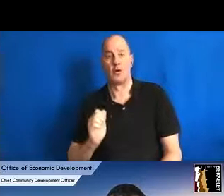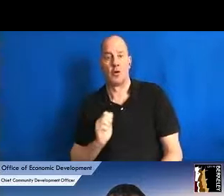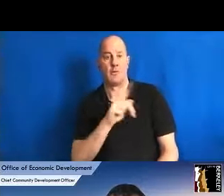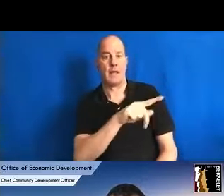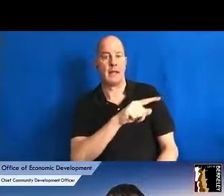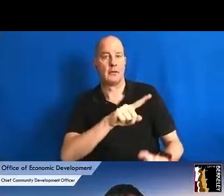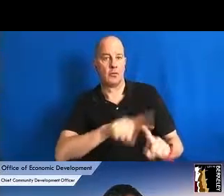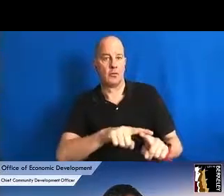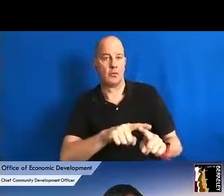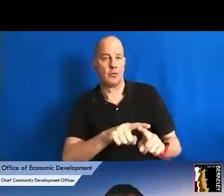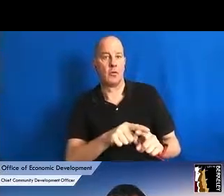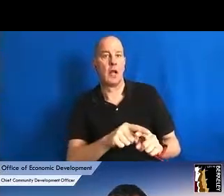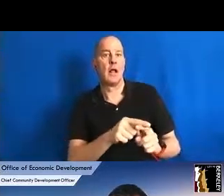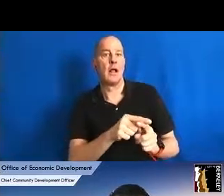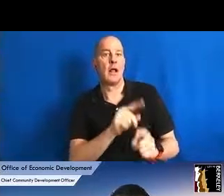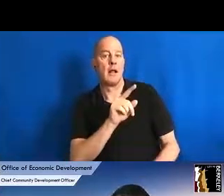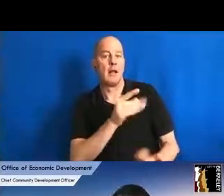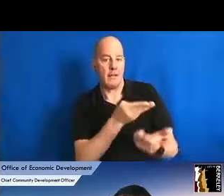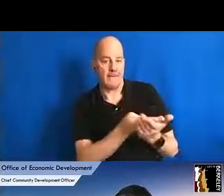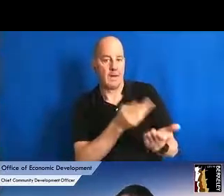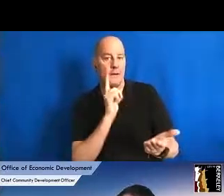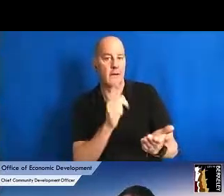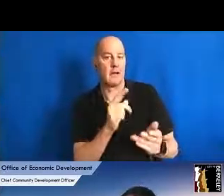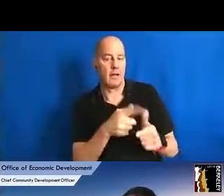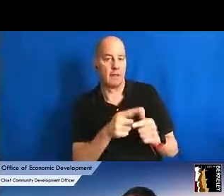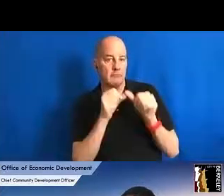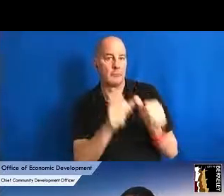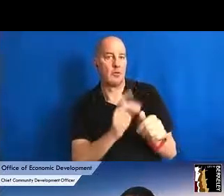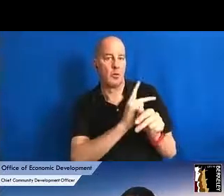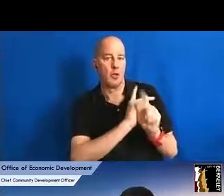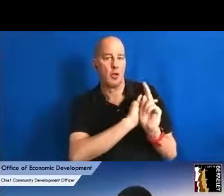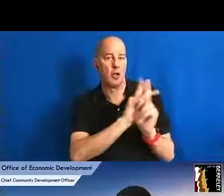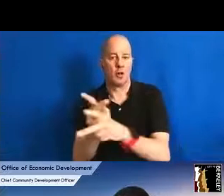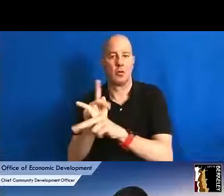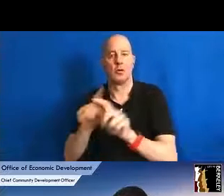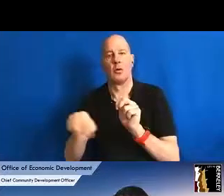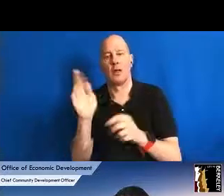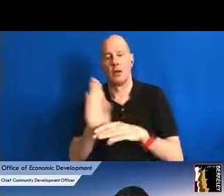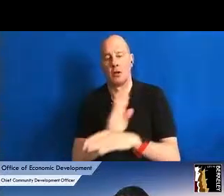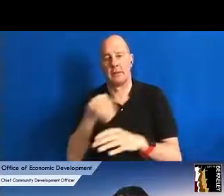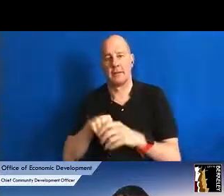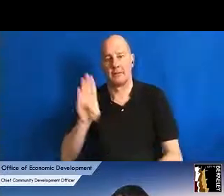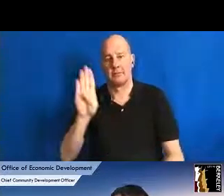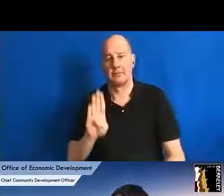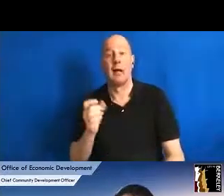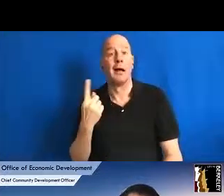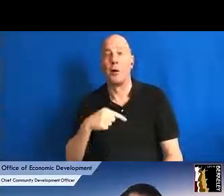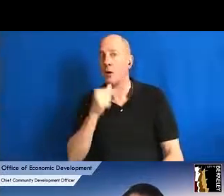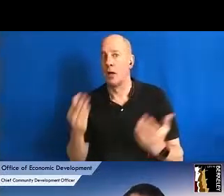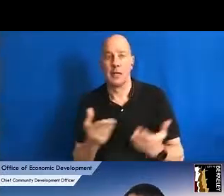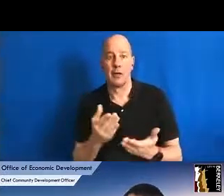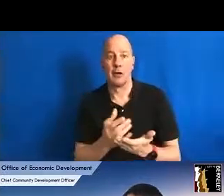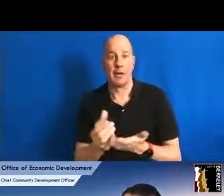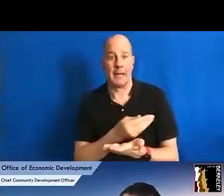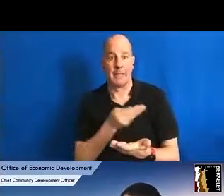more loans to other businesses in Berkeley. And we're not in it to make money, we're in it to make you money and to